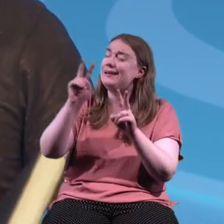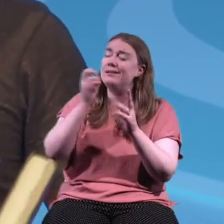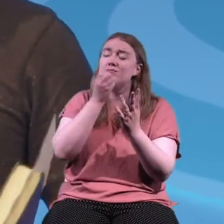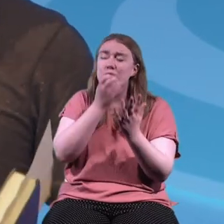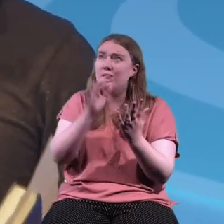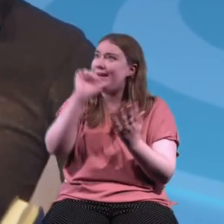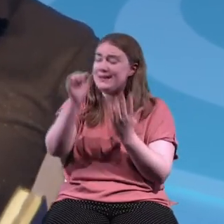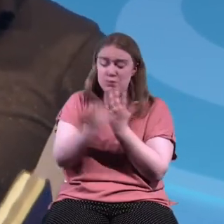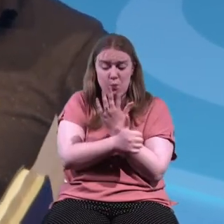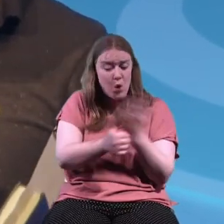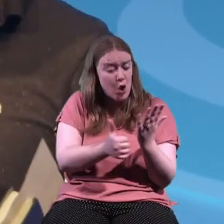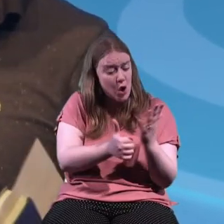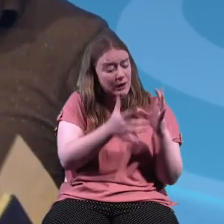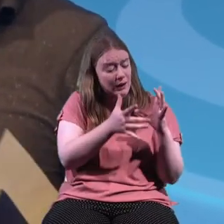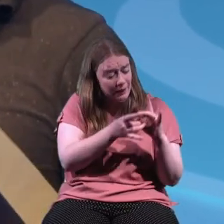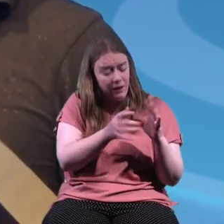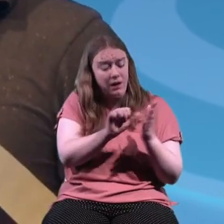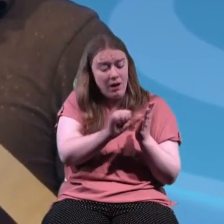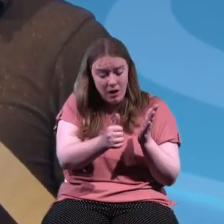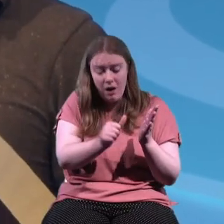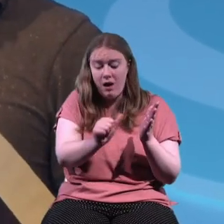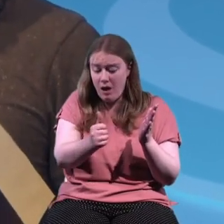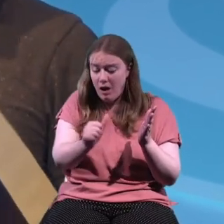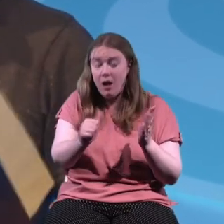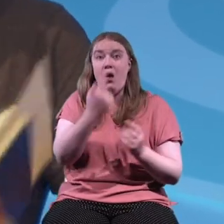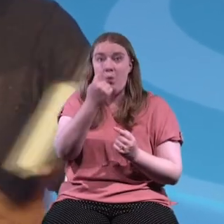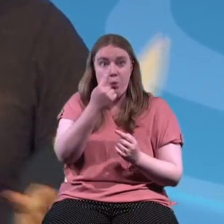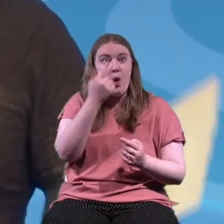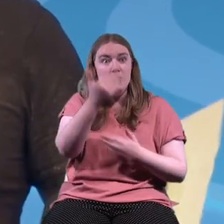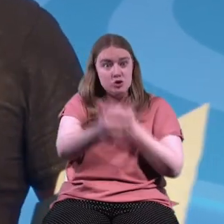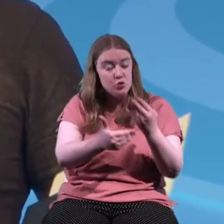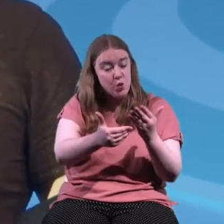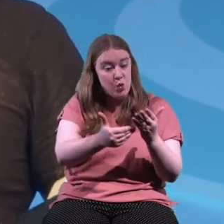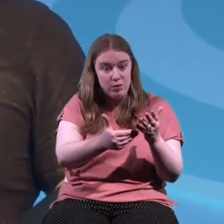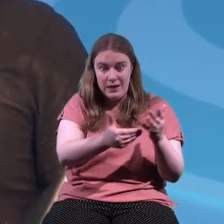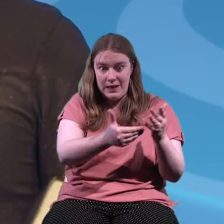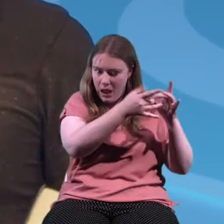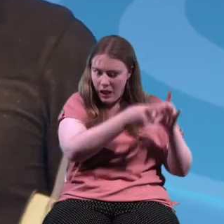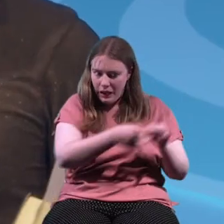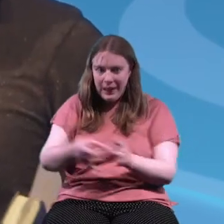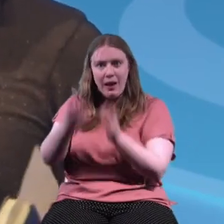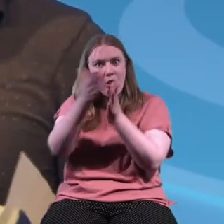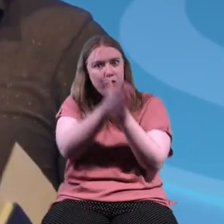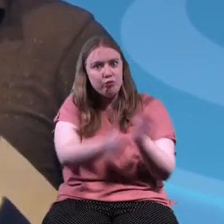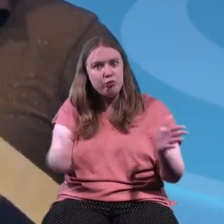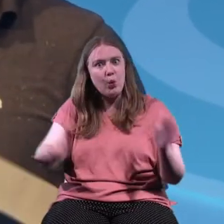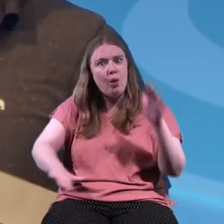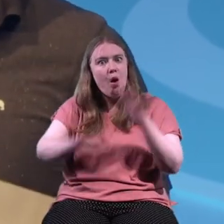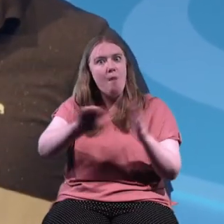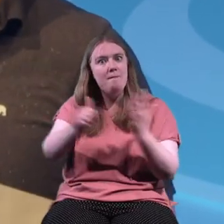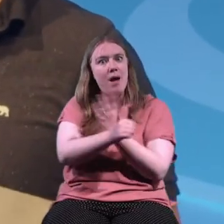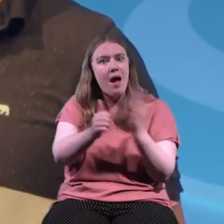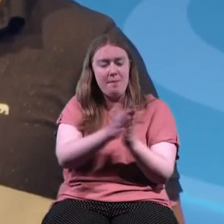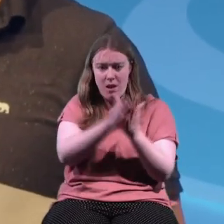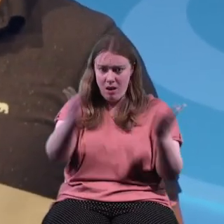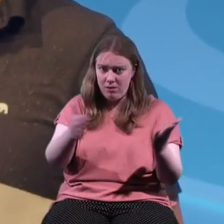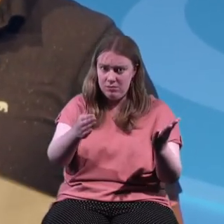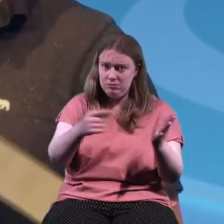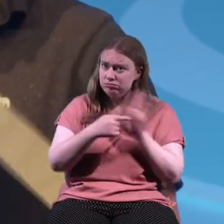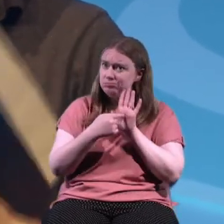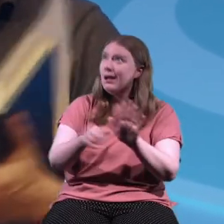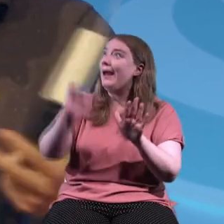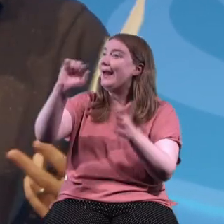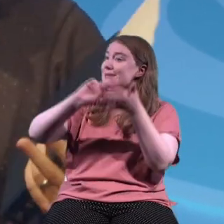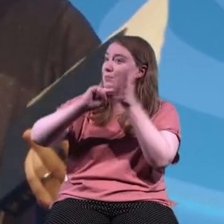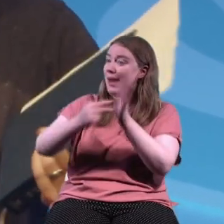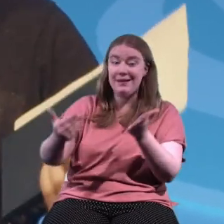of God's Word. One story telling the story of His plan of salvation in Christ Jesus.